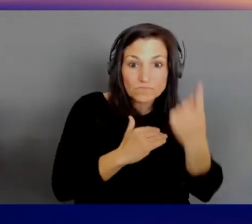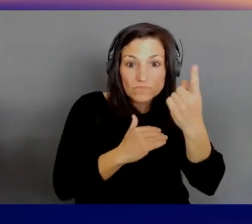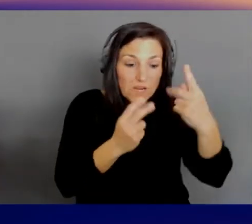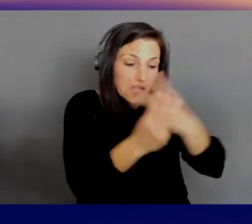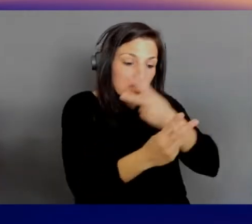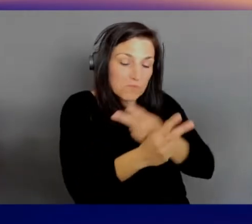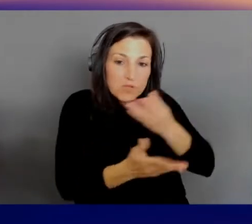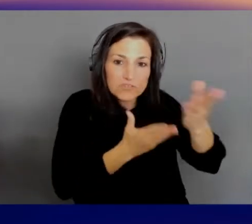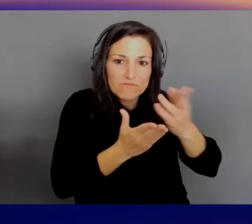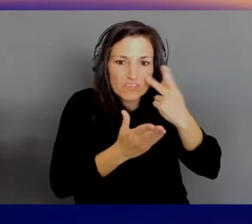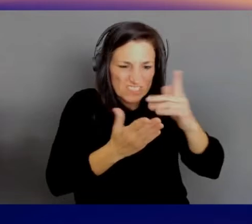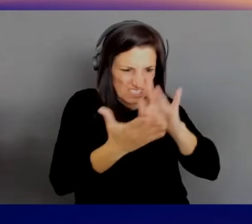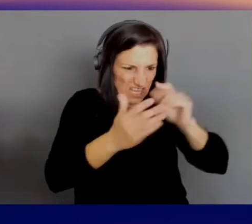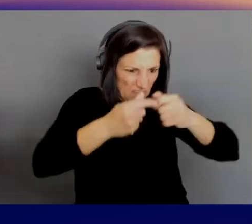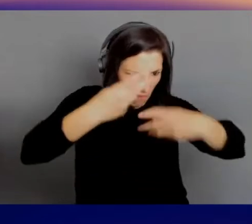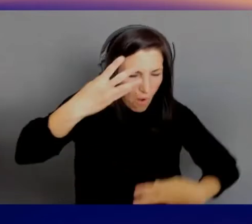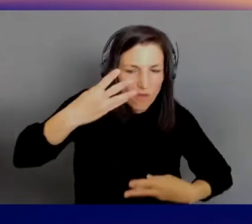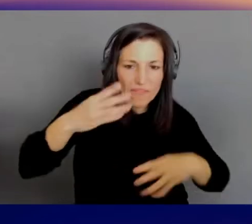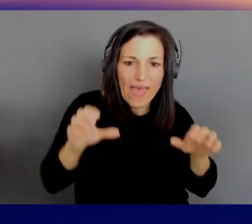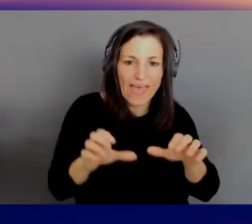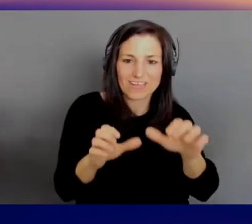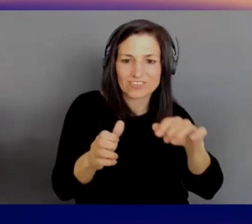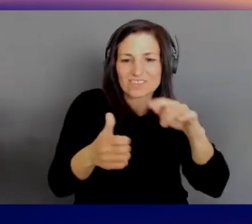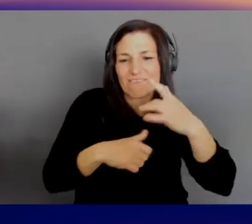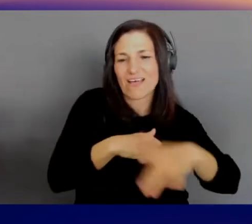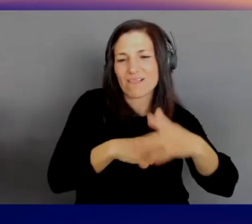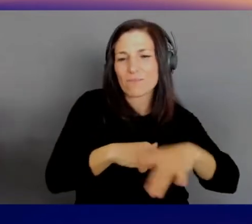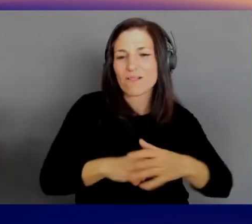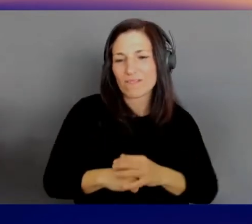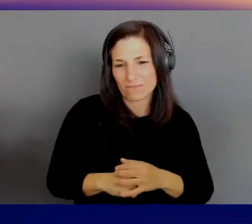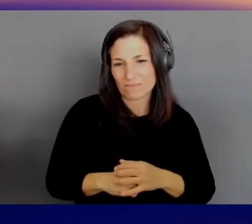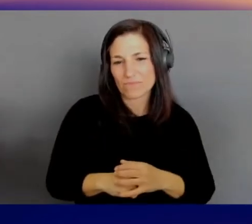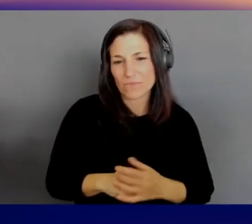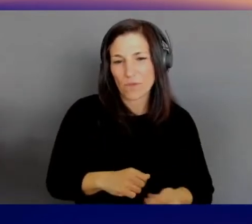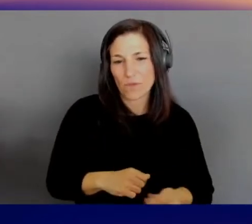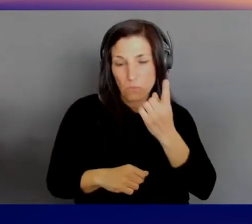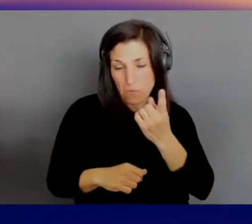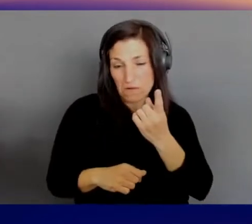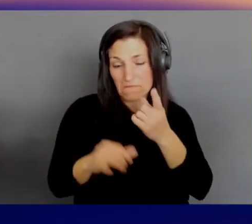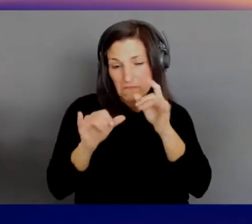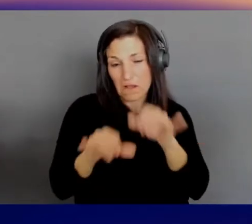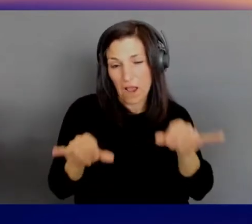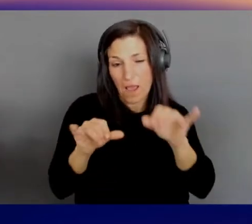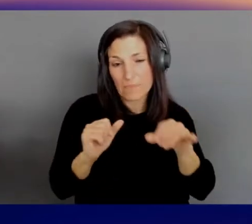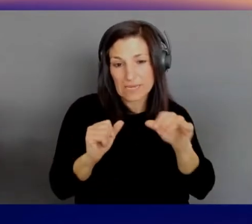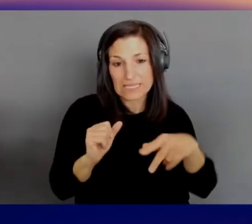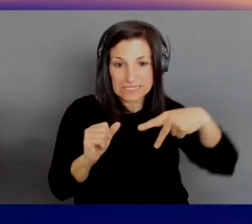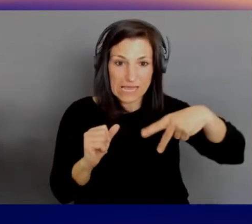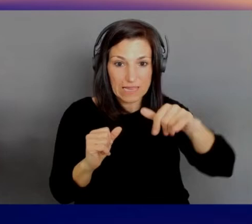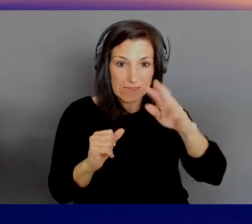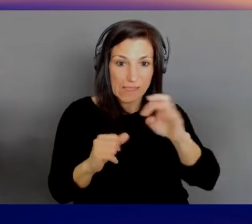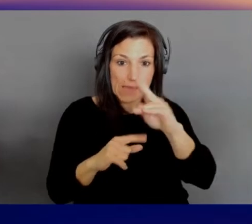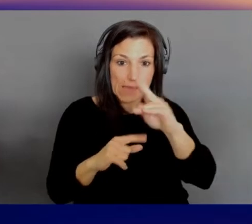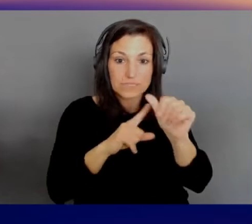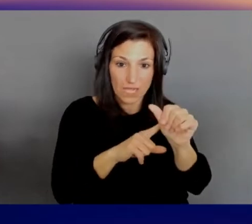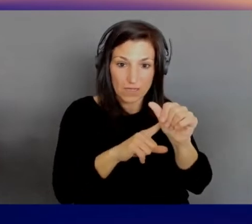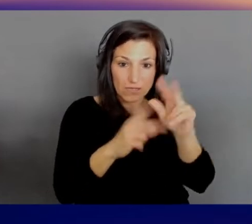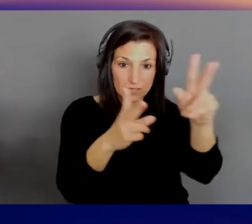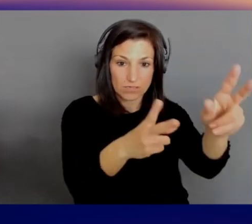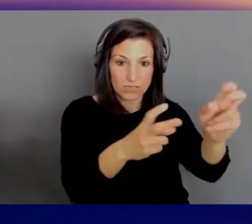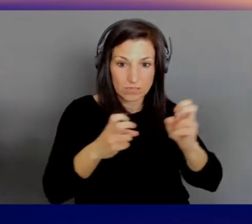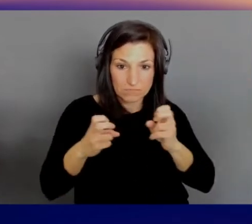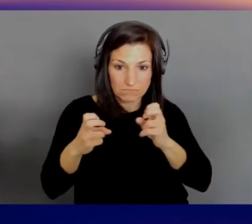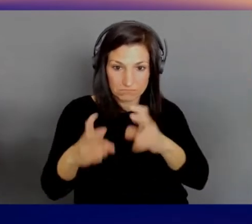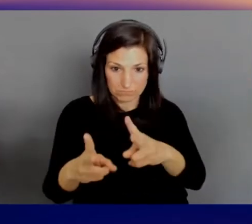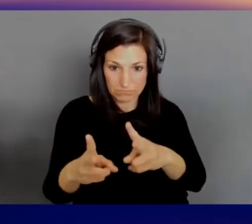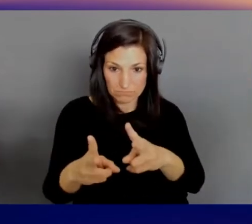available. So one of the most common we had was AWS Lambda invoke. So I can drag and drop AWS Lambda. That